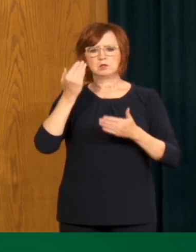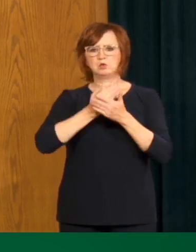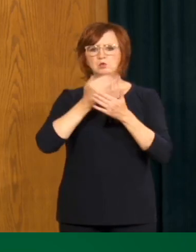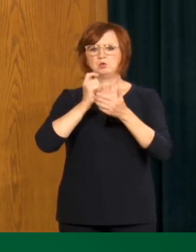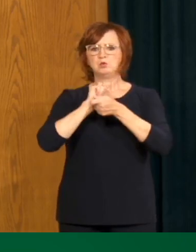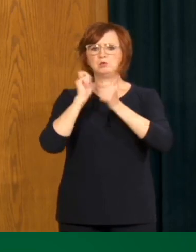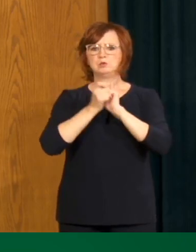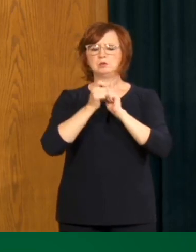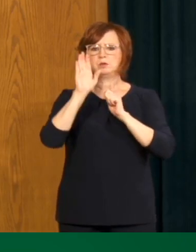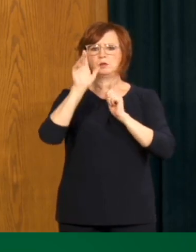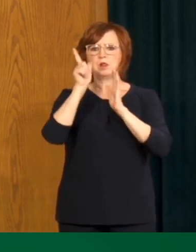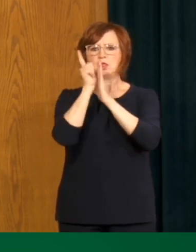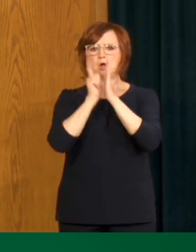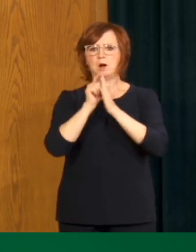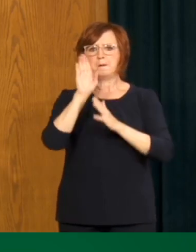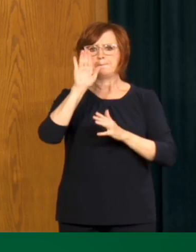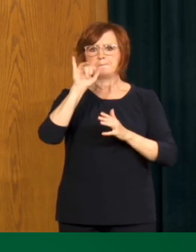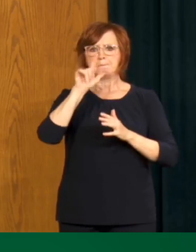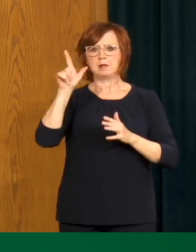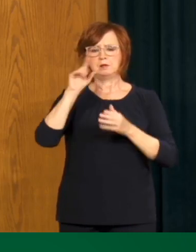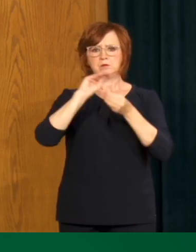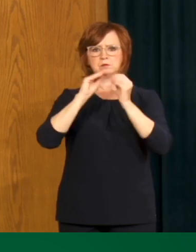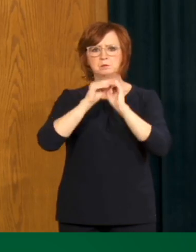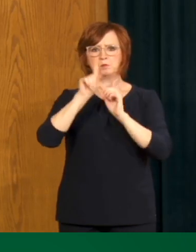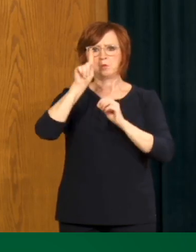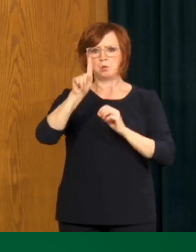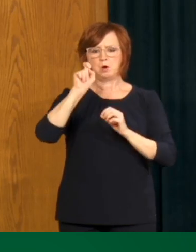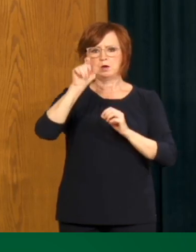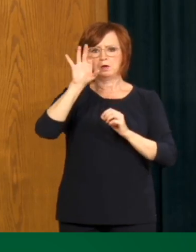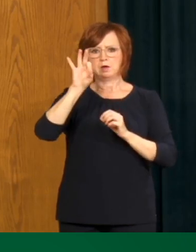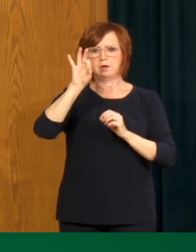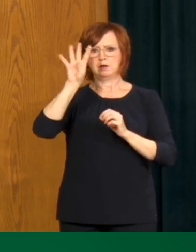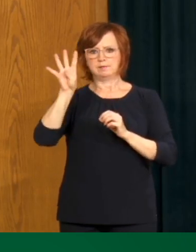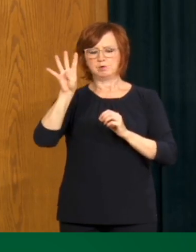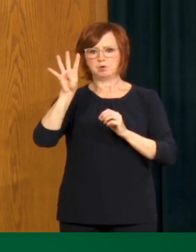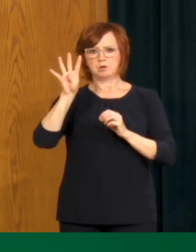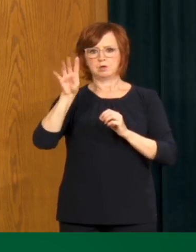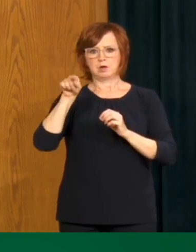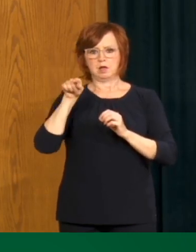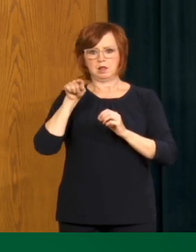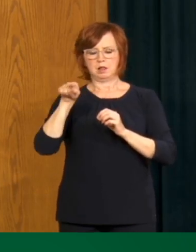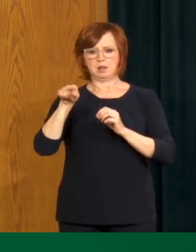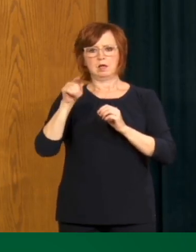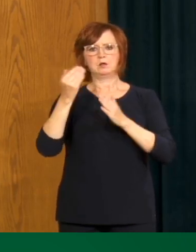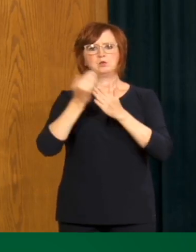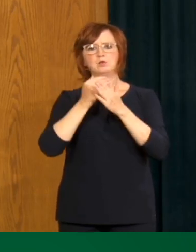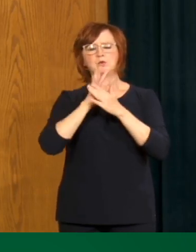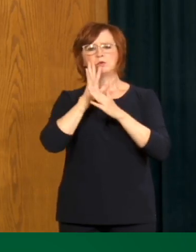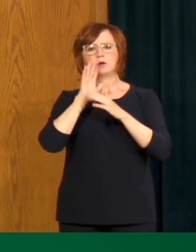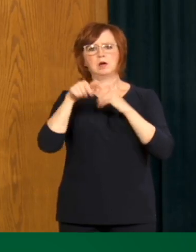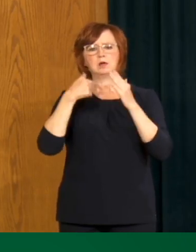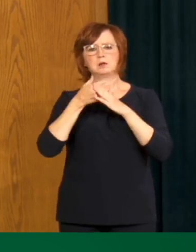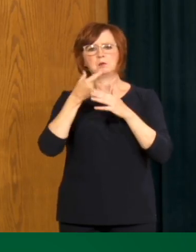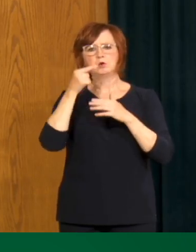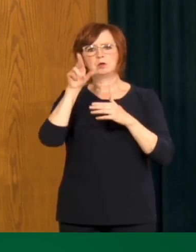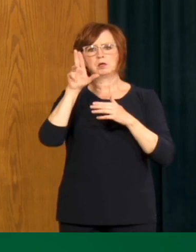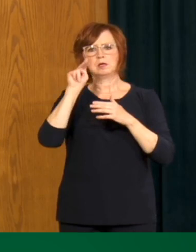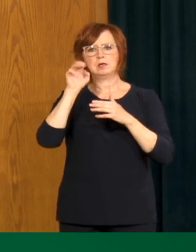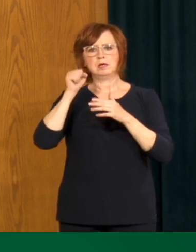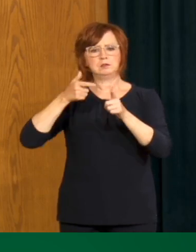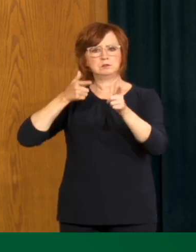194, which, as I understand, sort of bans cities and towns from banning handguns. I was wondering